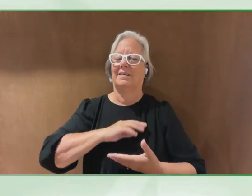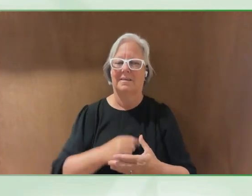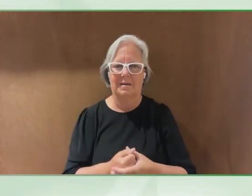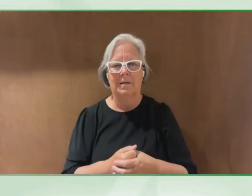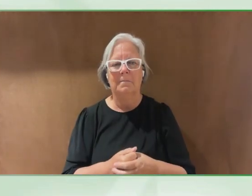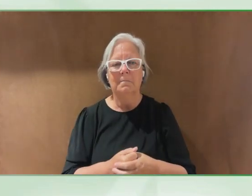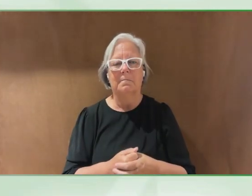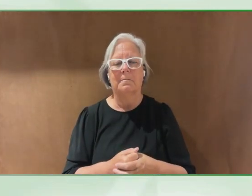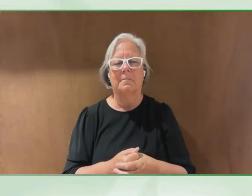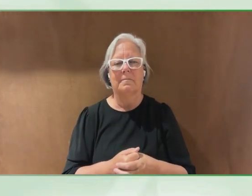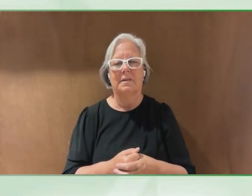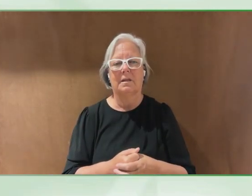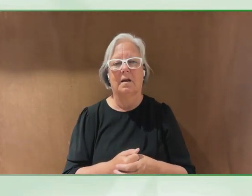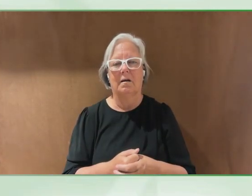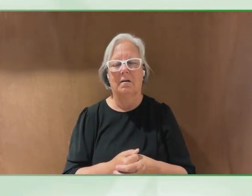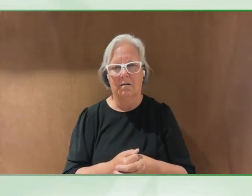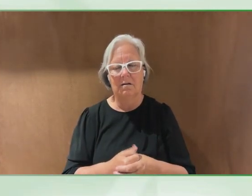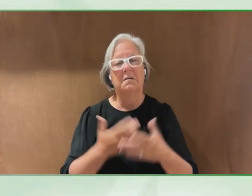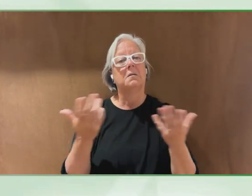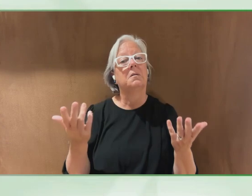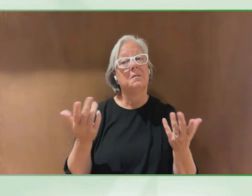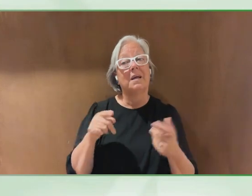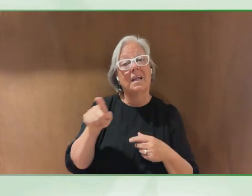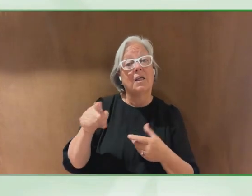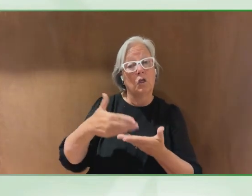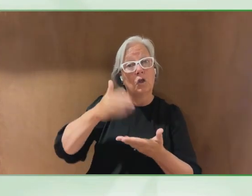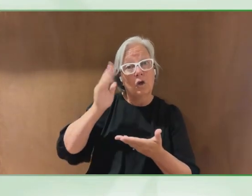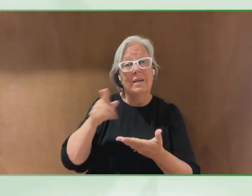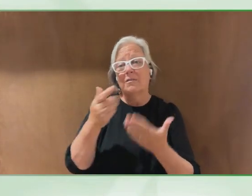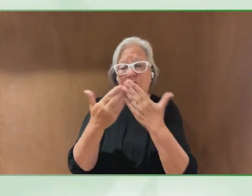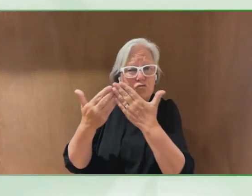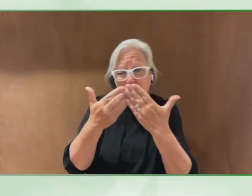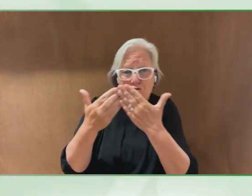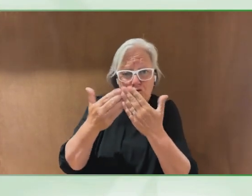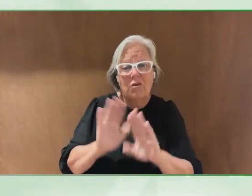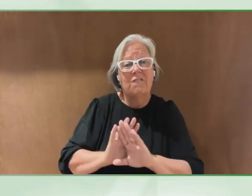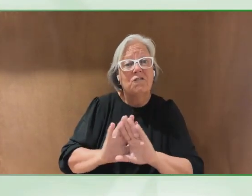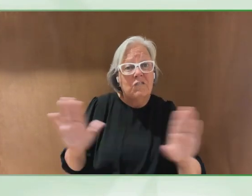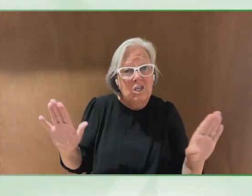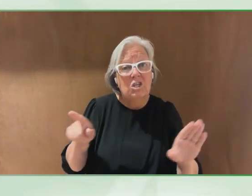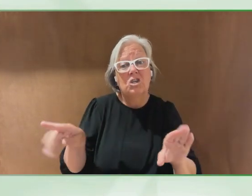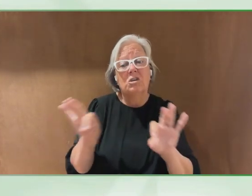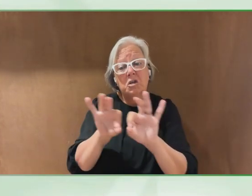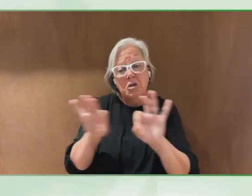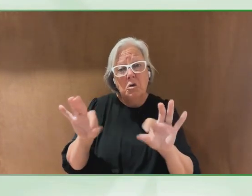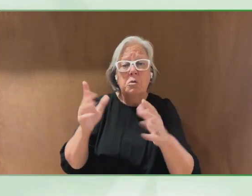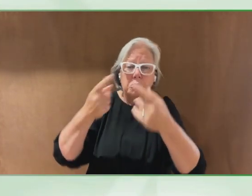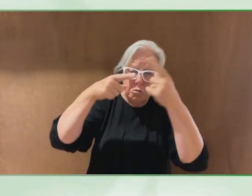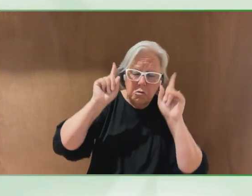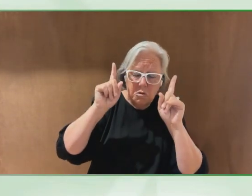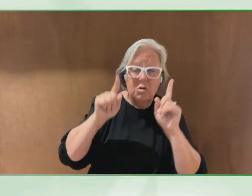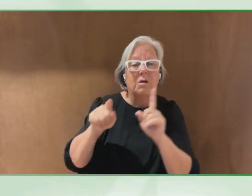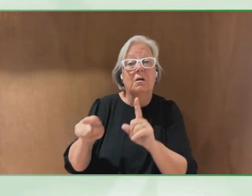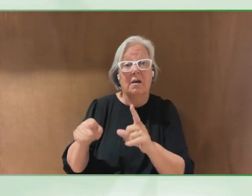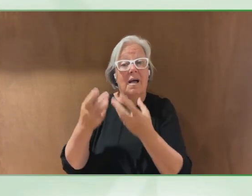I think when a student graduates or finishes a program, it can be really challenging finding that position to apply for within that structure.